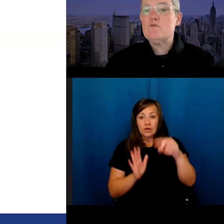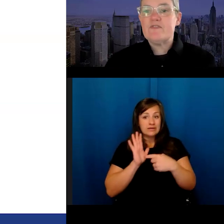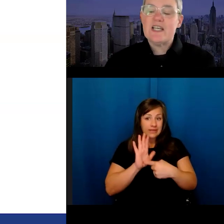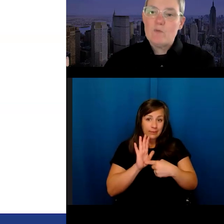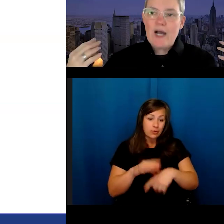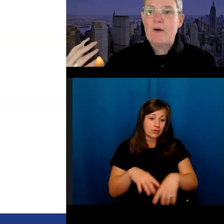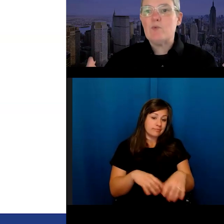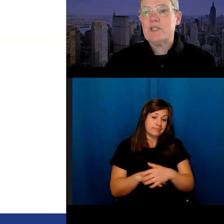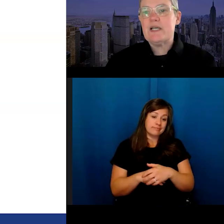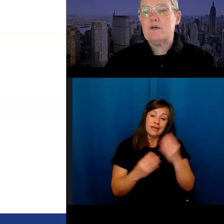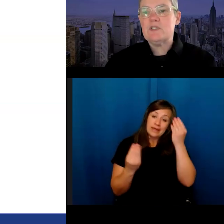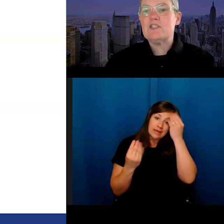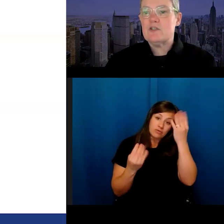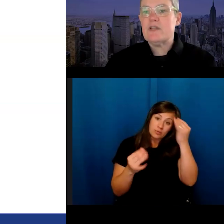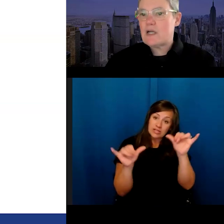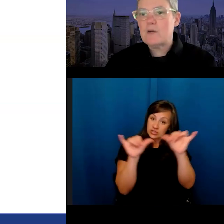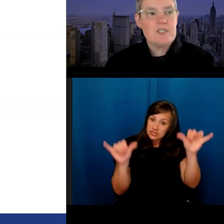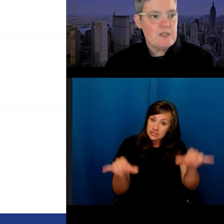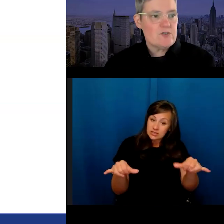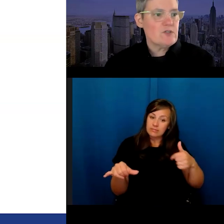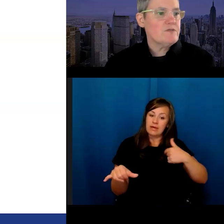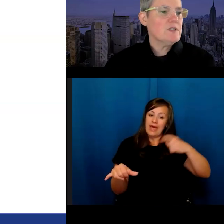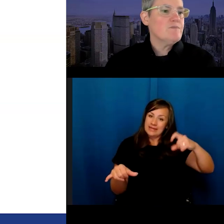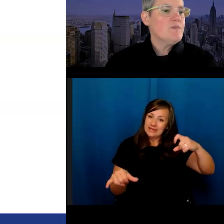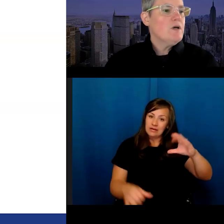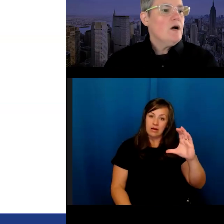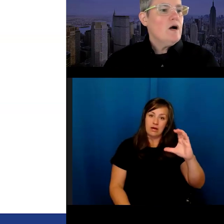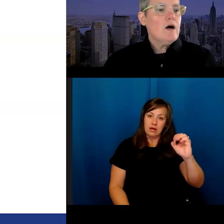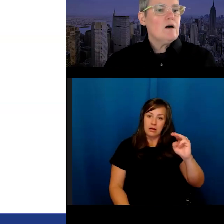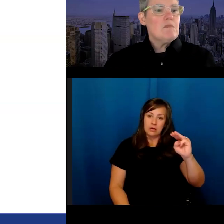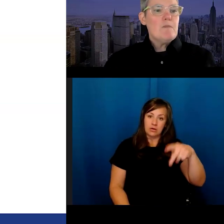maybe you say, wow, I really now need to earn that CompTIA certificate.